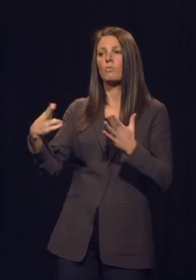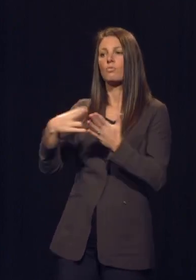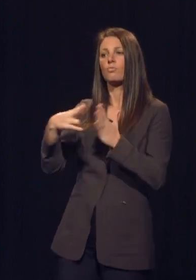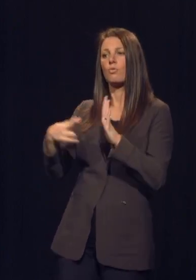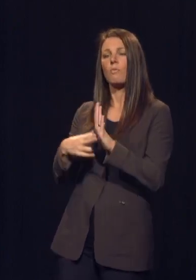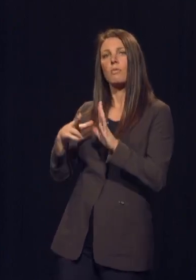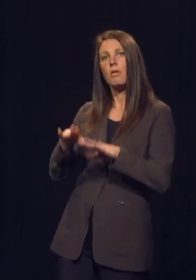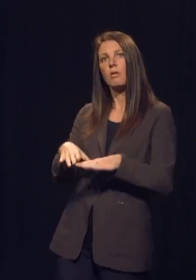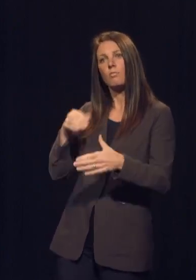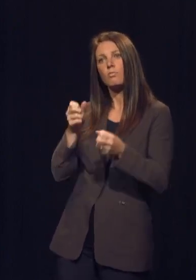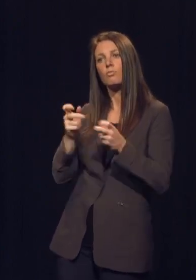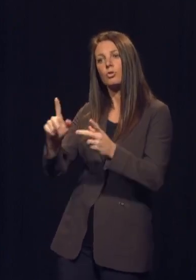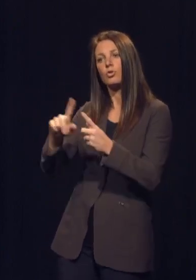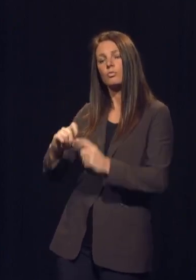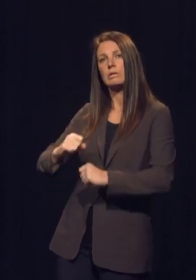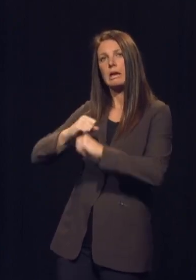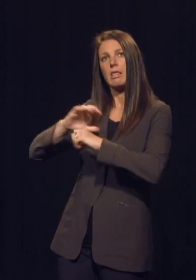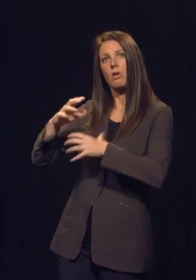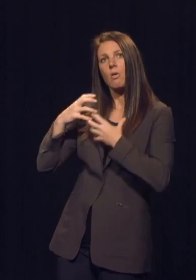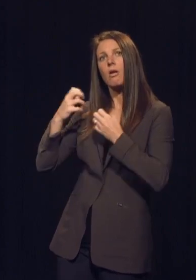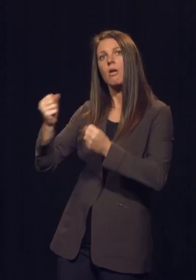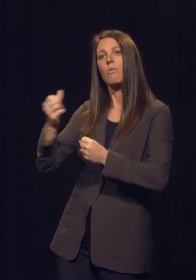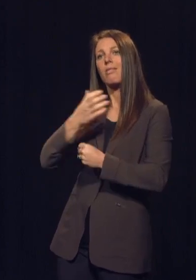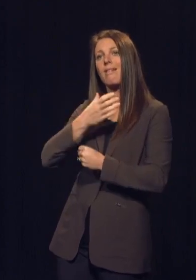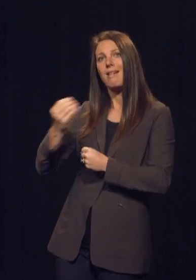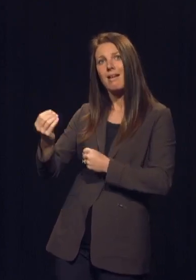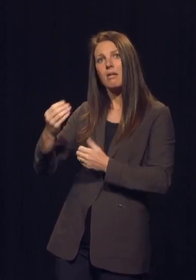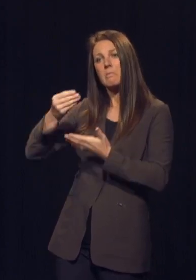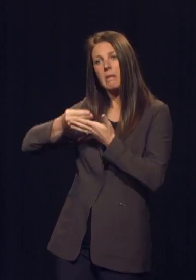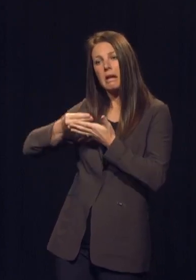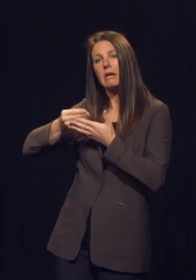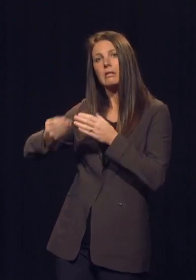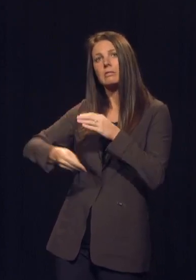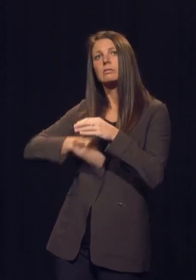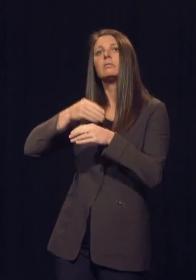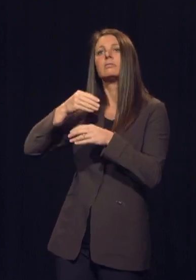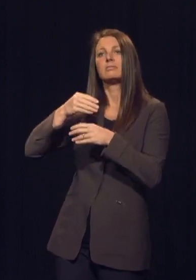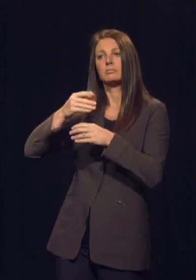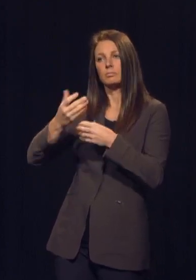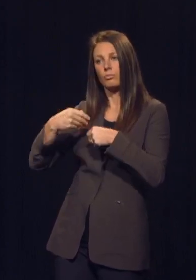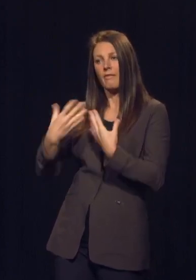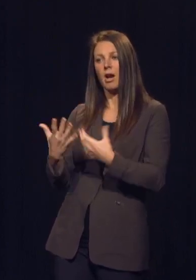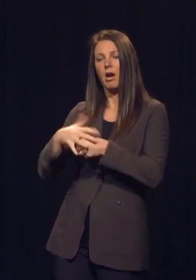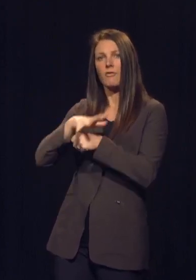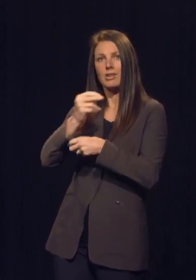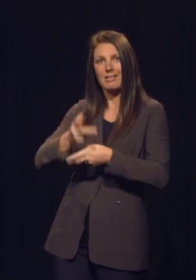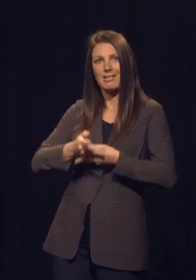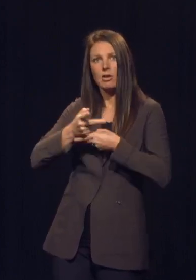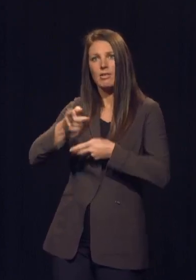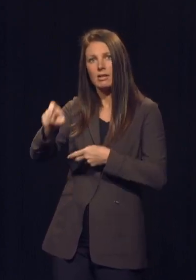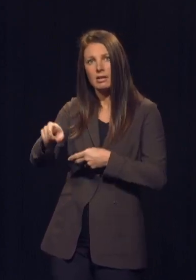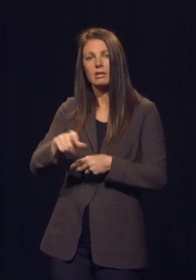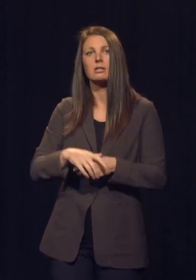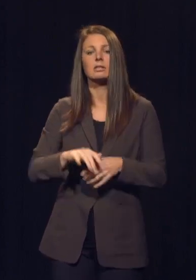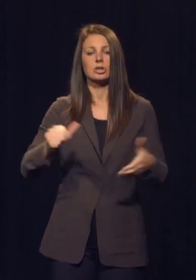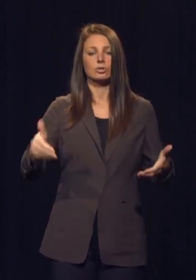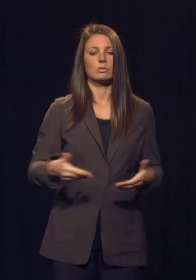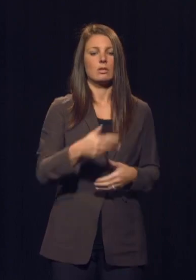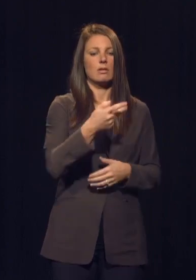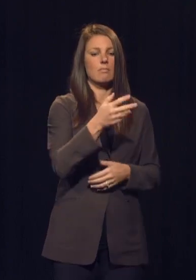Pennsylvanians to protect their health and wallets by getting the coverage and care they need. Now I'd like to introduce Pam